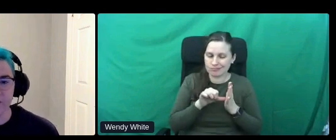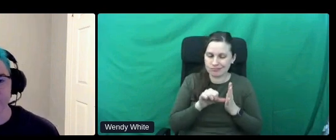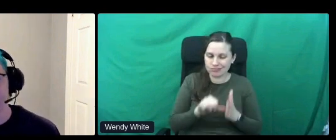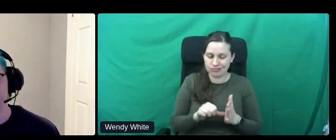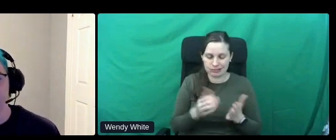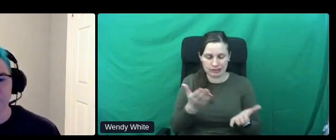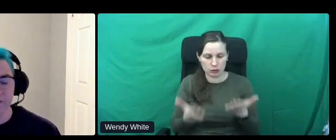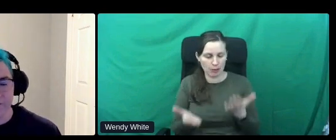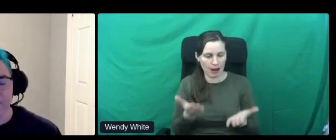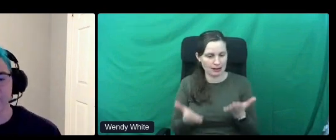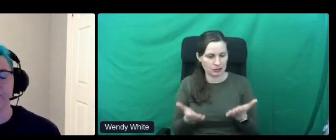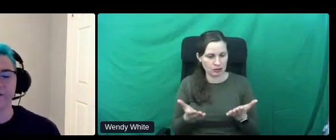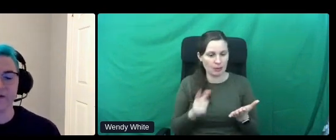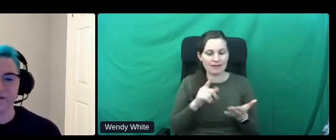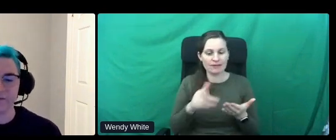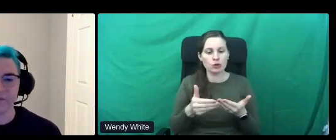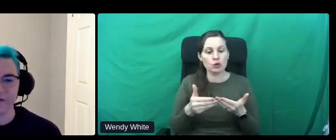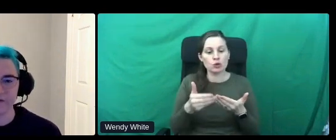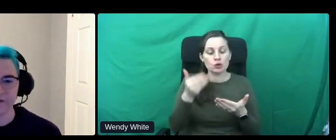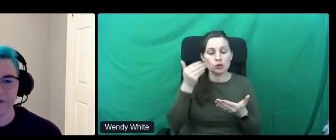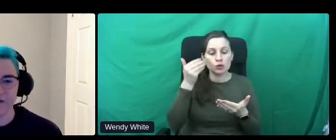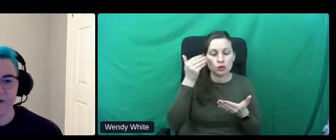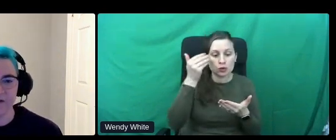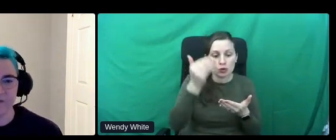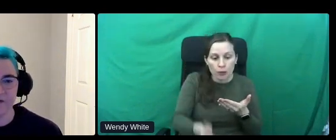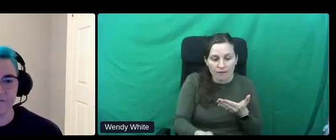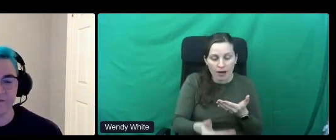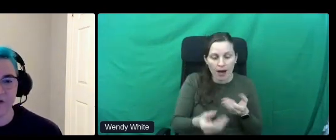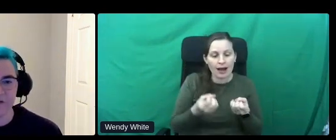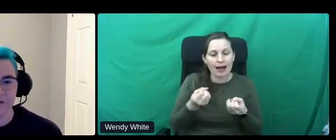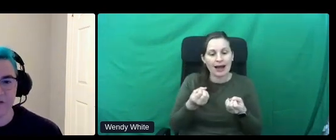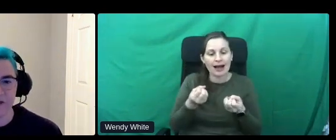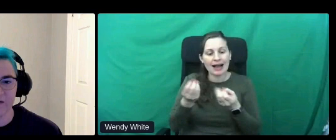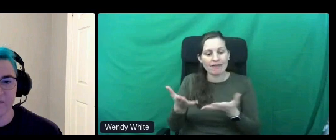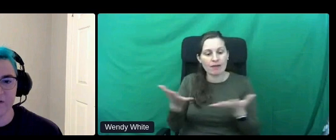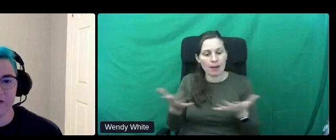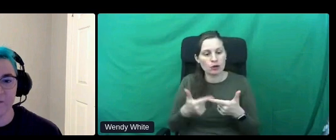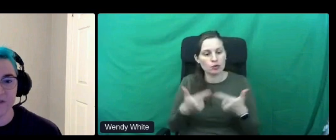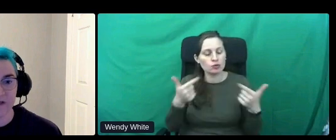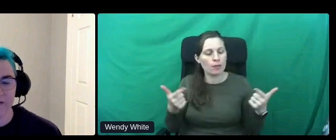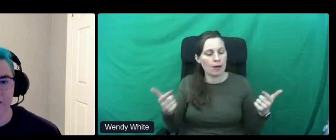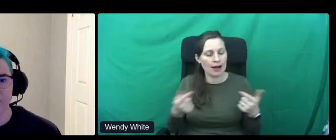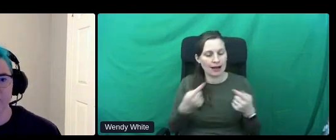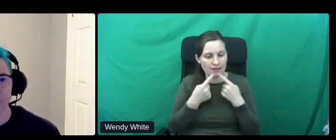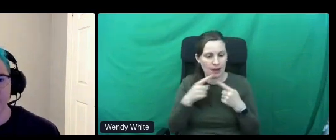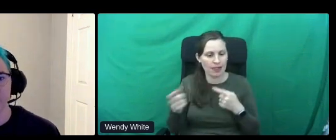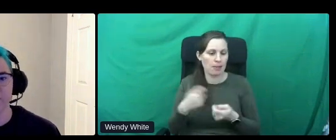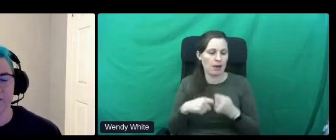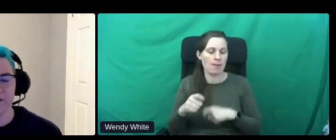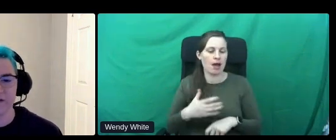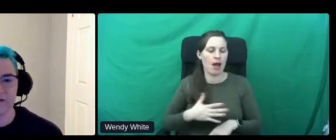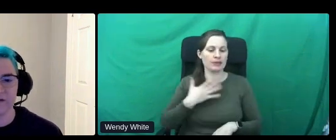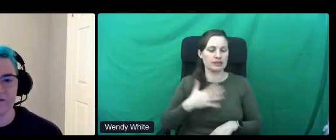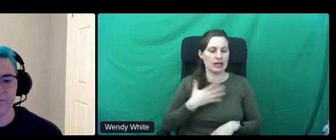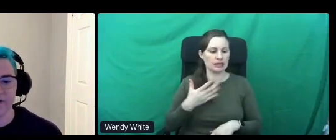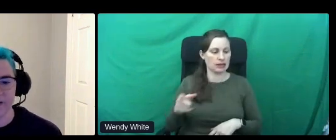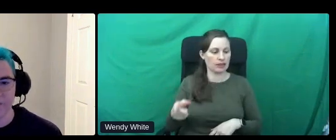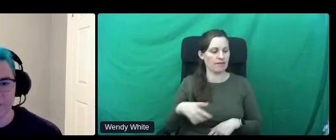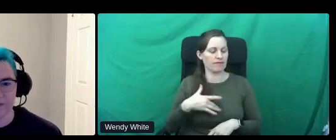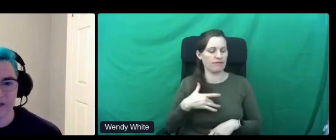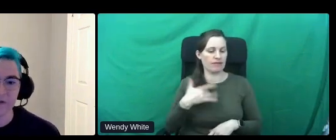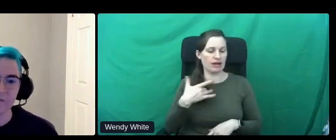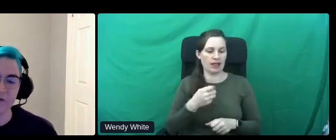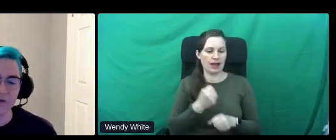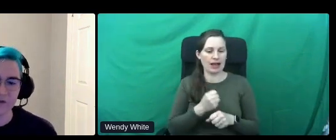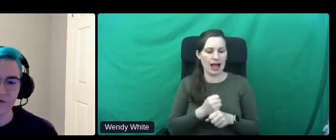though, because if you go too far into giving players too much information, then they get upset that they feel like the game